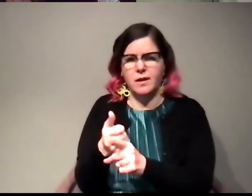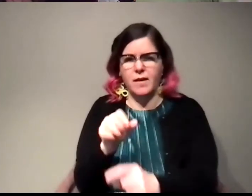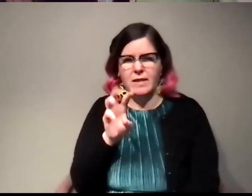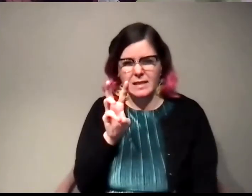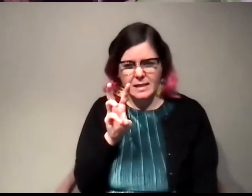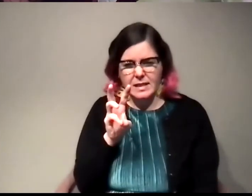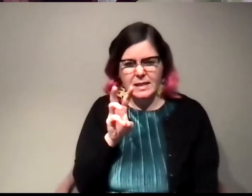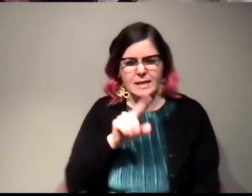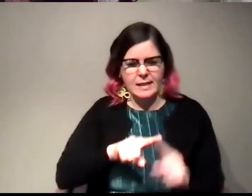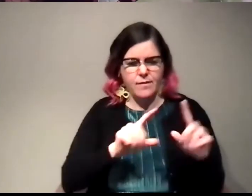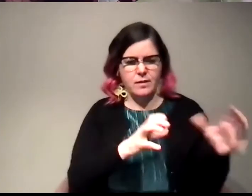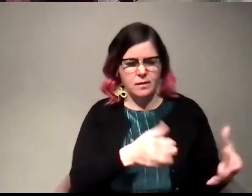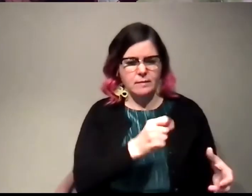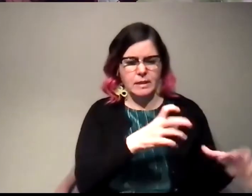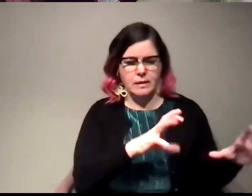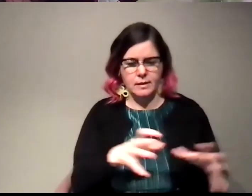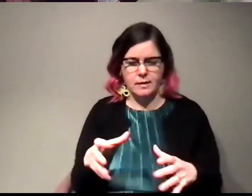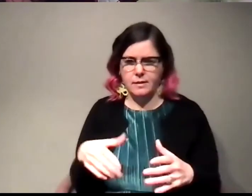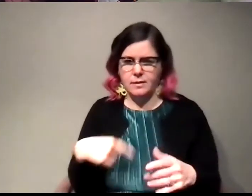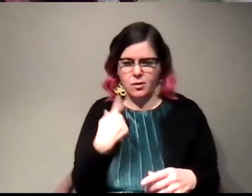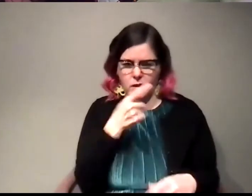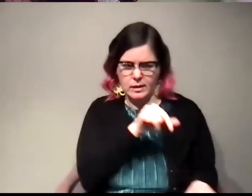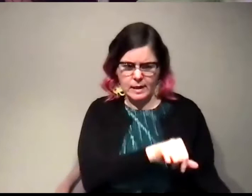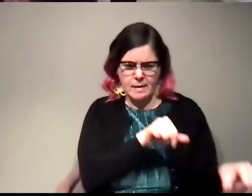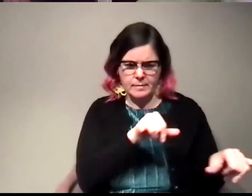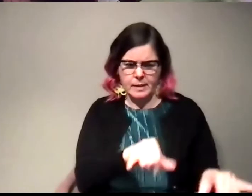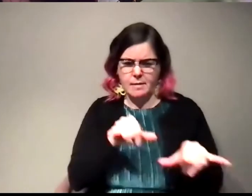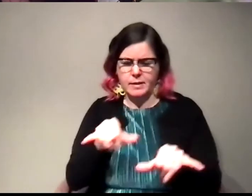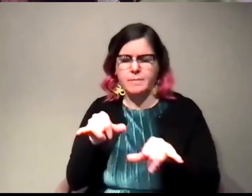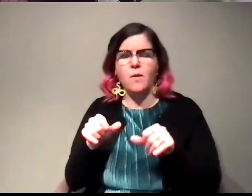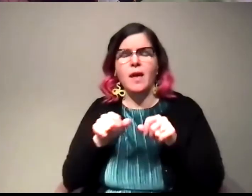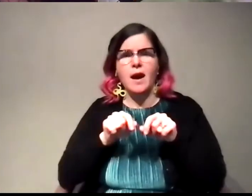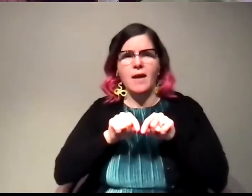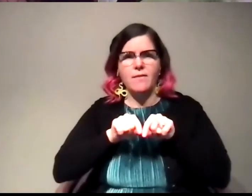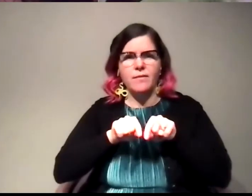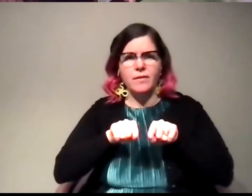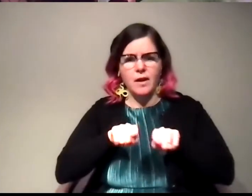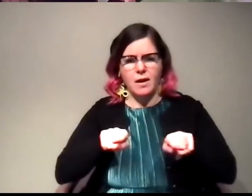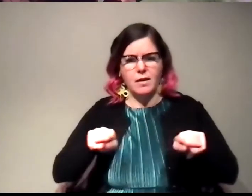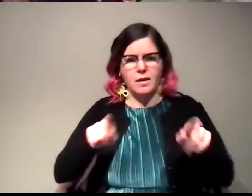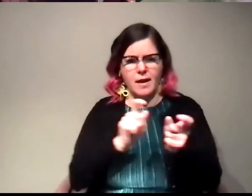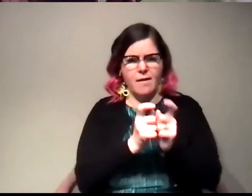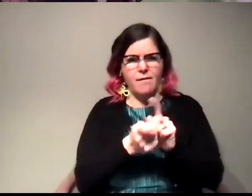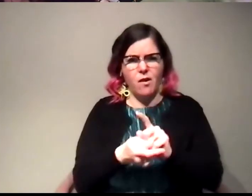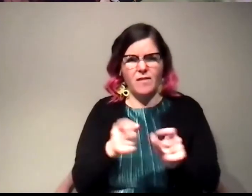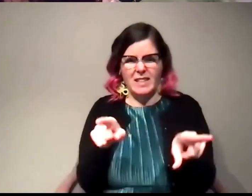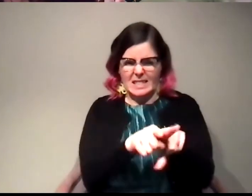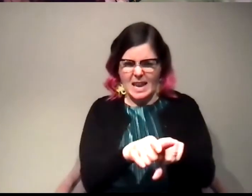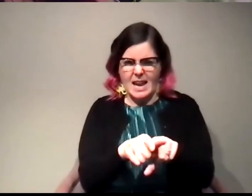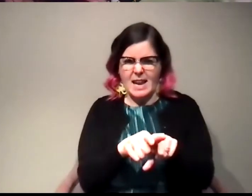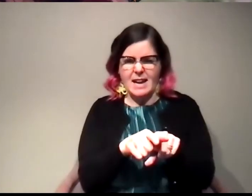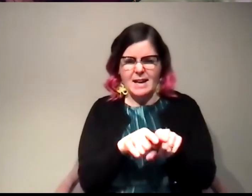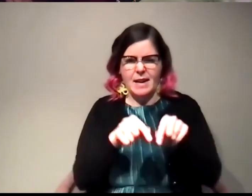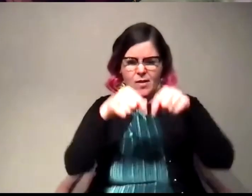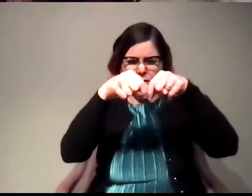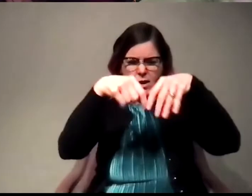species from around the planet that look almost identical. Whoa. So they've converged, or, you know, kind of evolved towards the same type of camouflage to